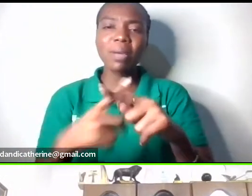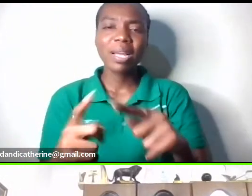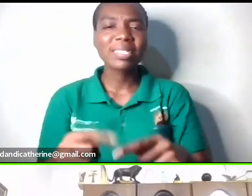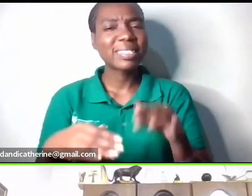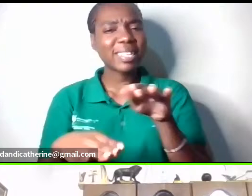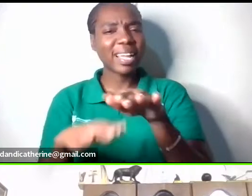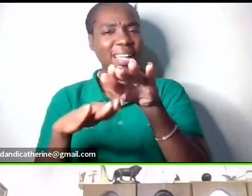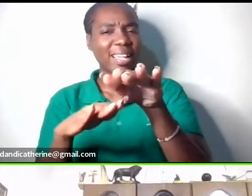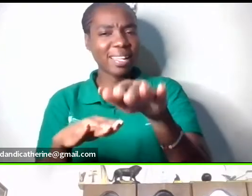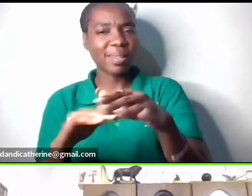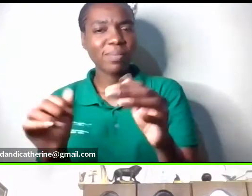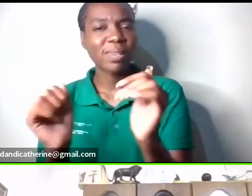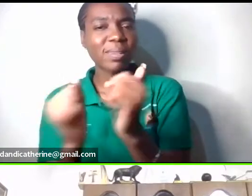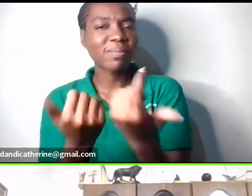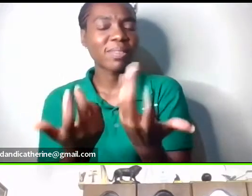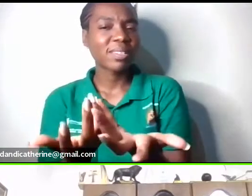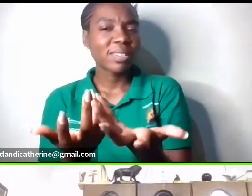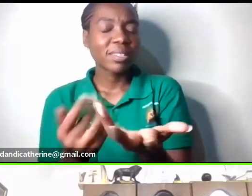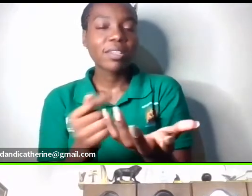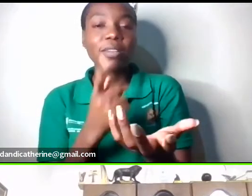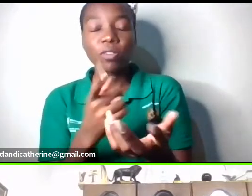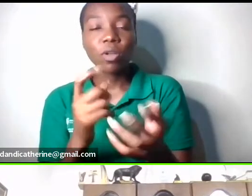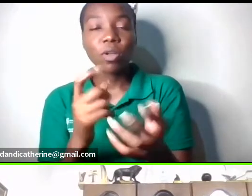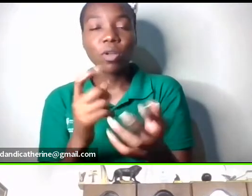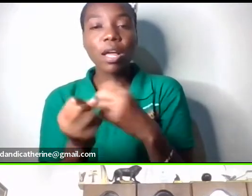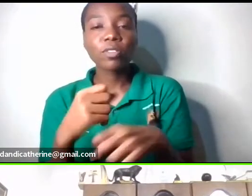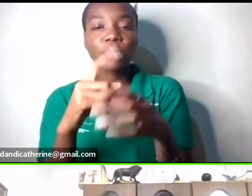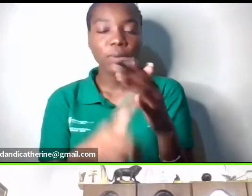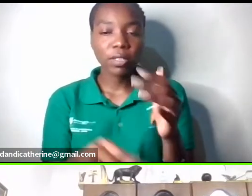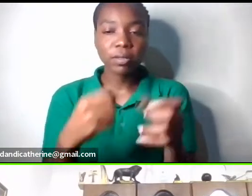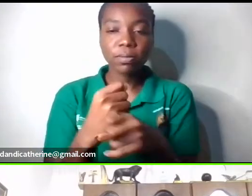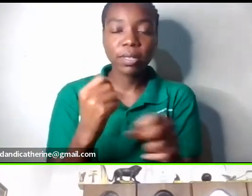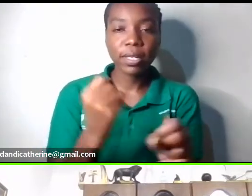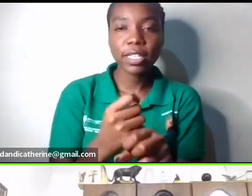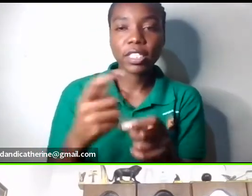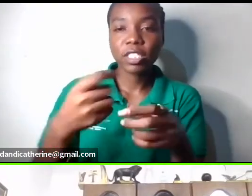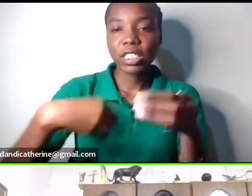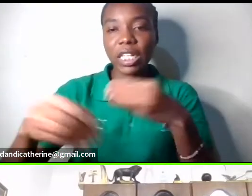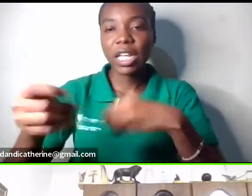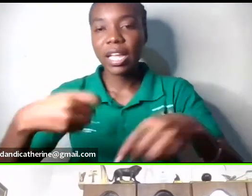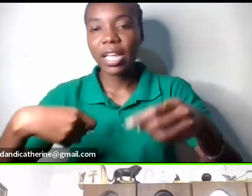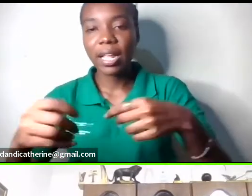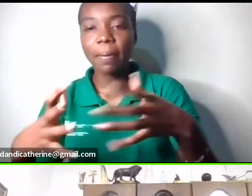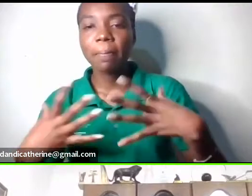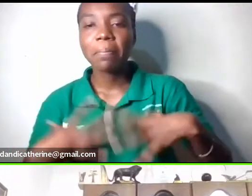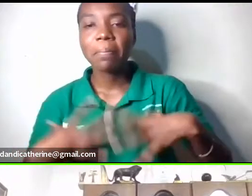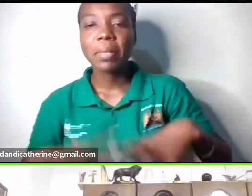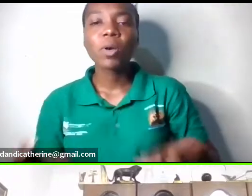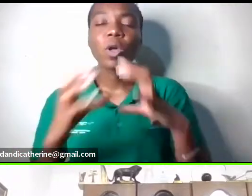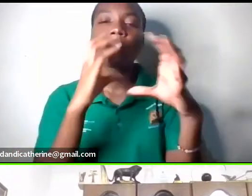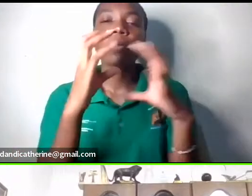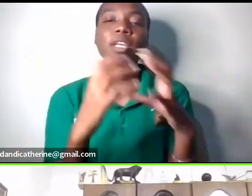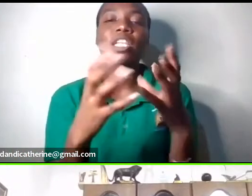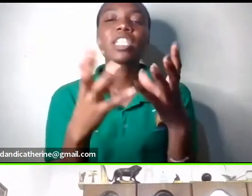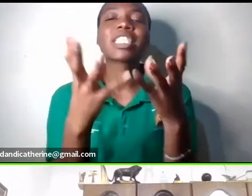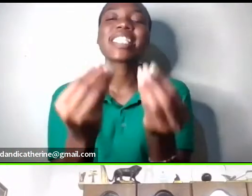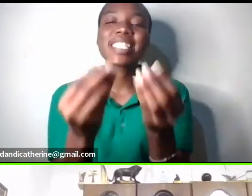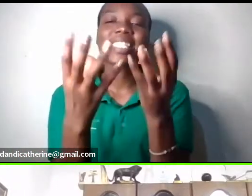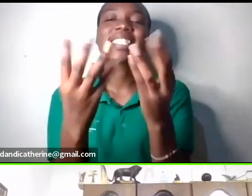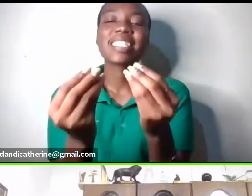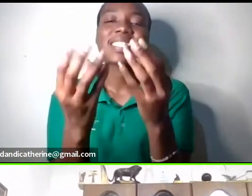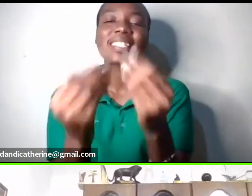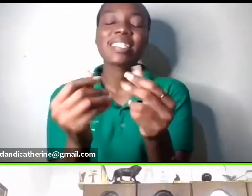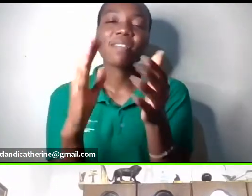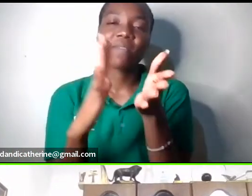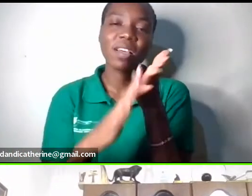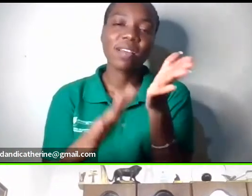do? Opens up trade, opens up people being able to communicate easily, quickly, and